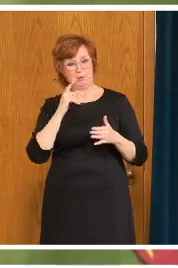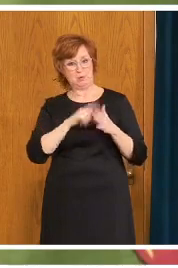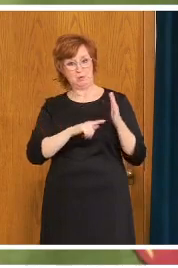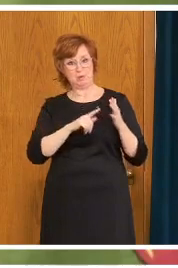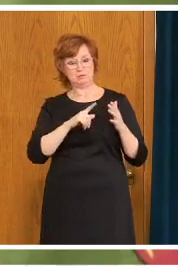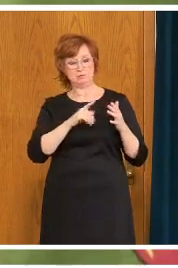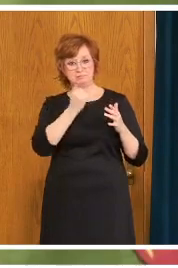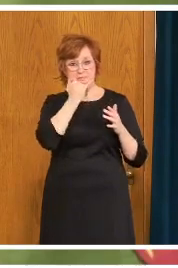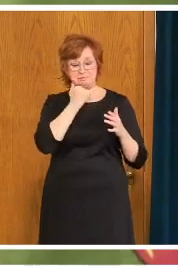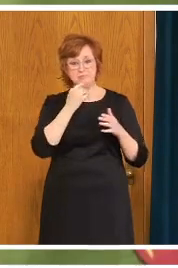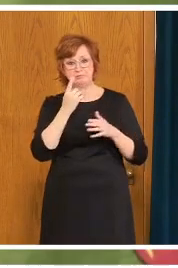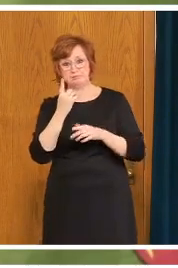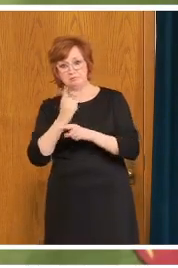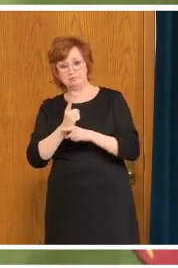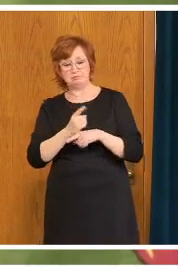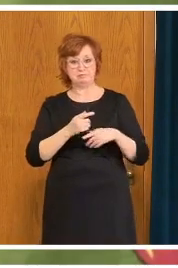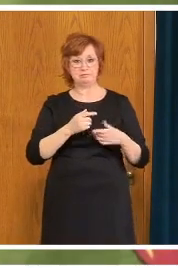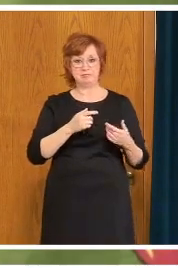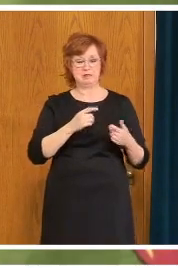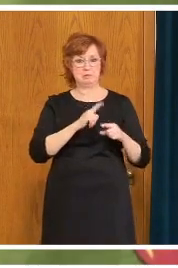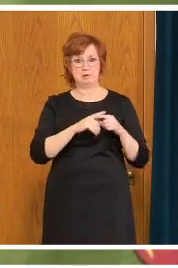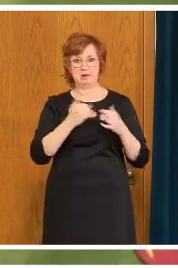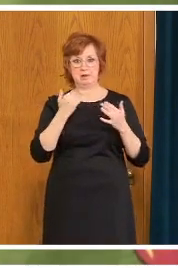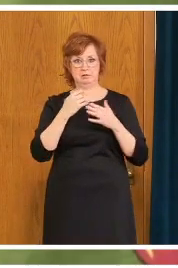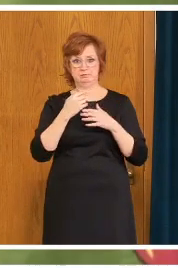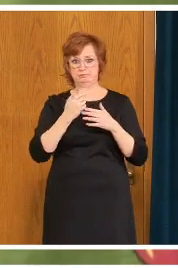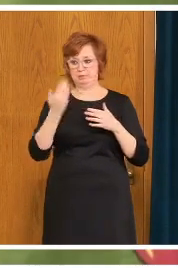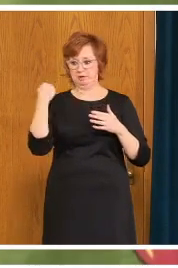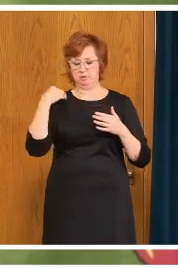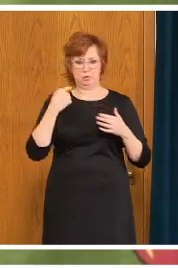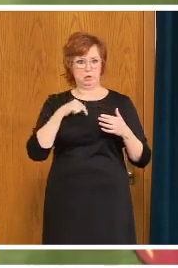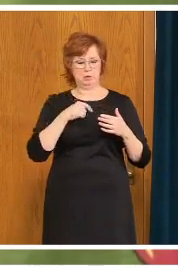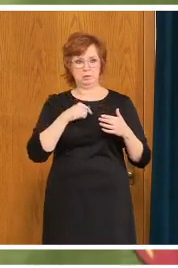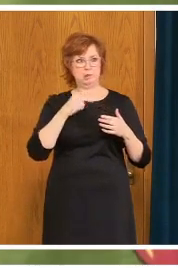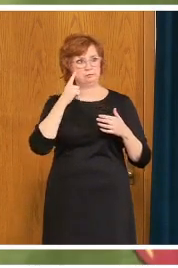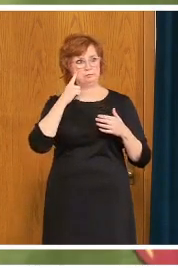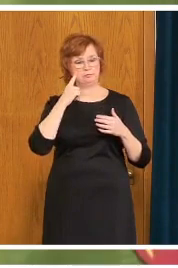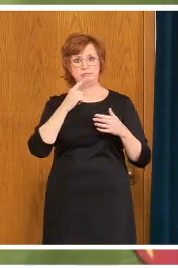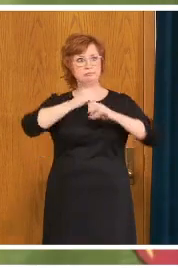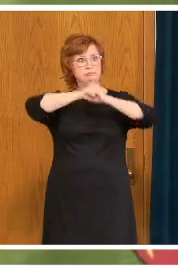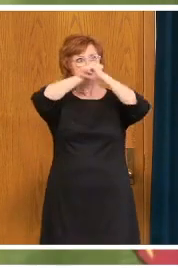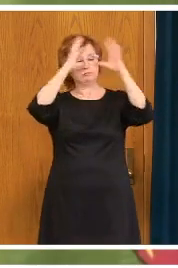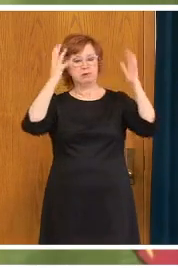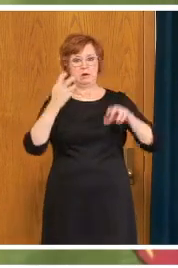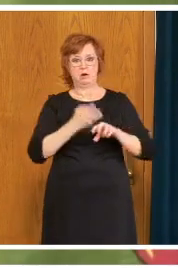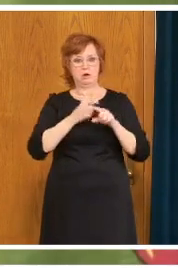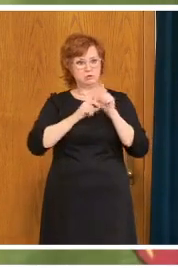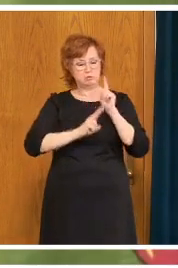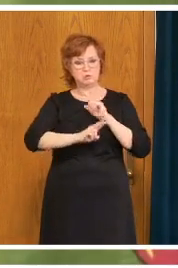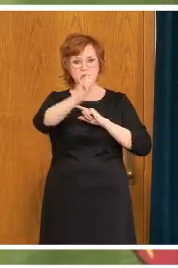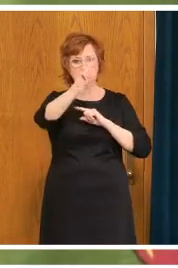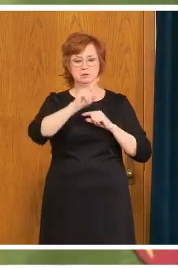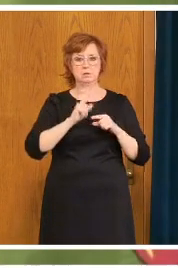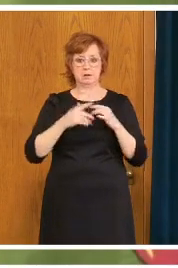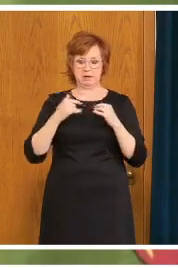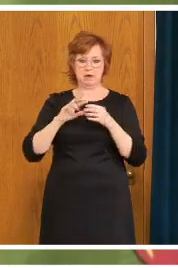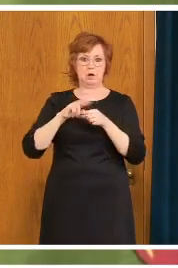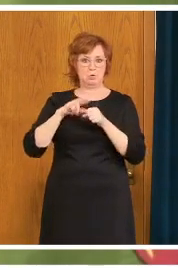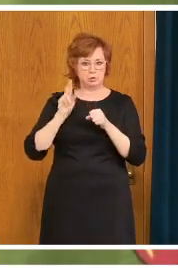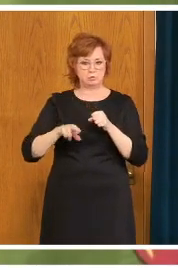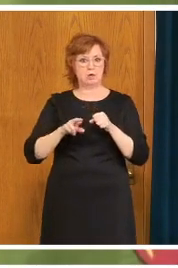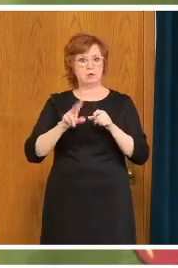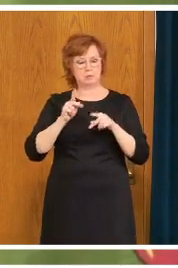that moment in time on what we're doing, and at that moment in time we wanted to ring fence Regina, and I think we've done a very good job, and the Regina residents have done an extremely good